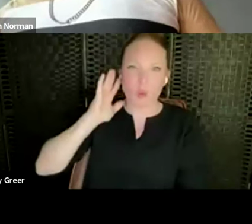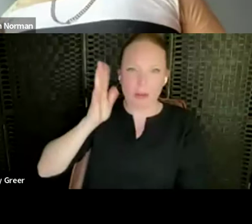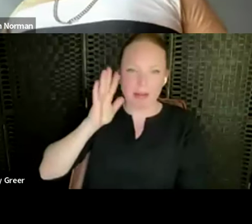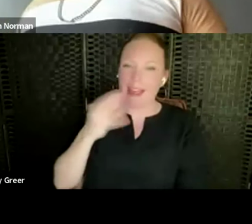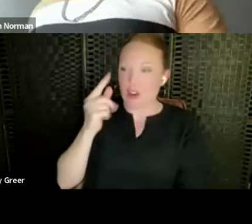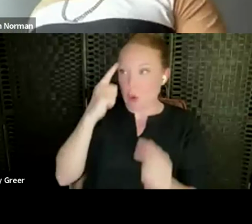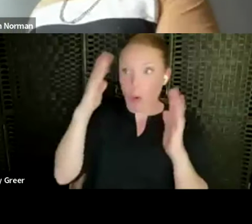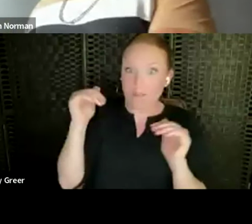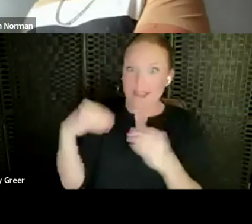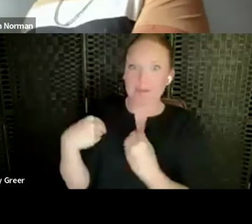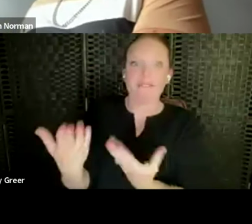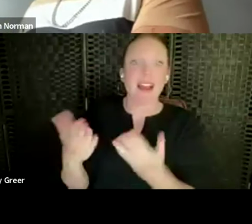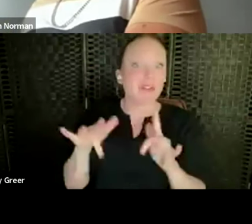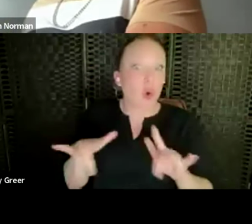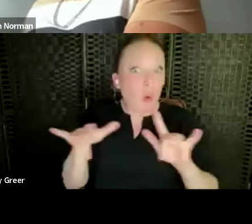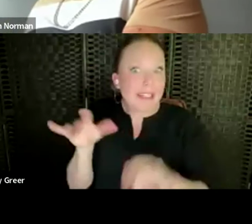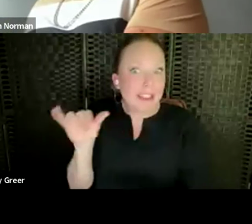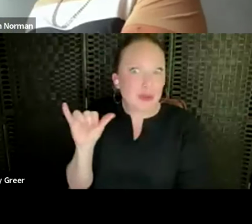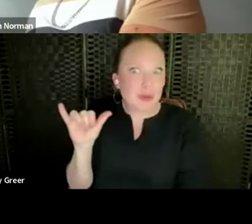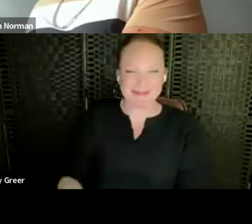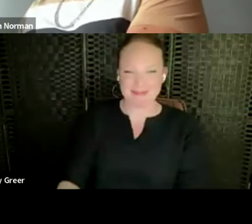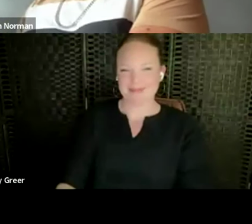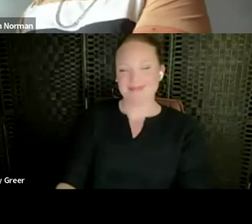also provide a recording.